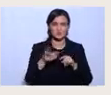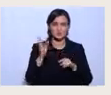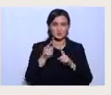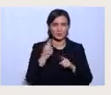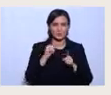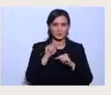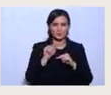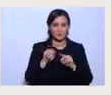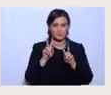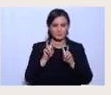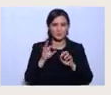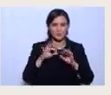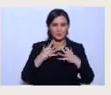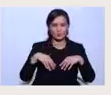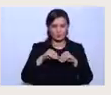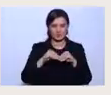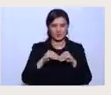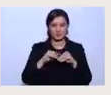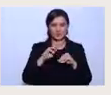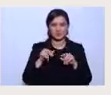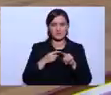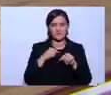of family. And I think this